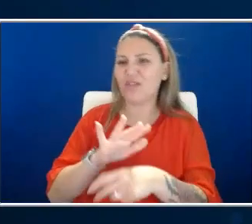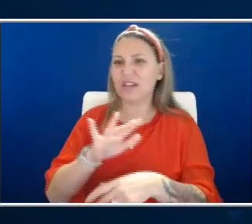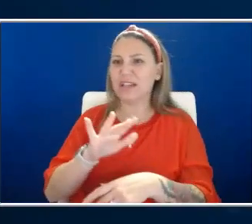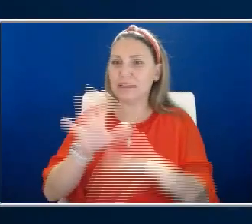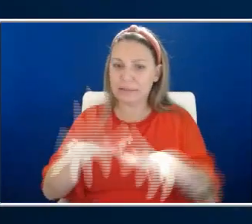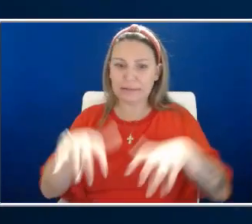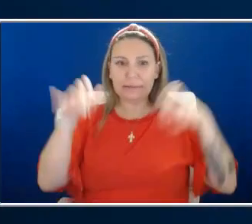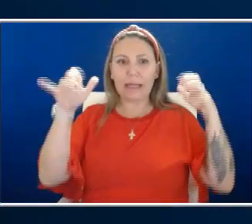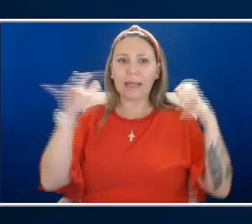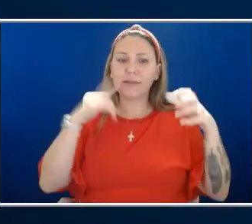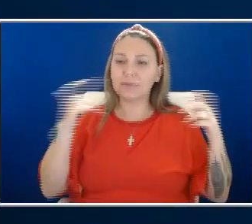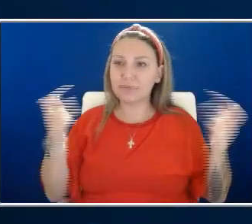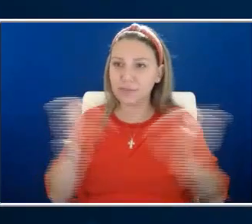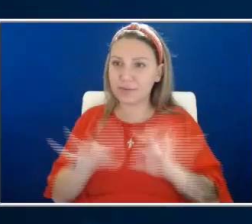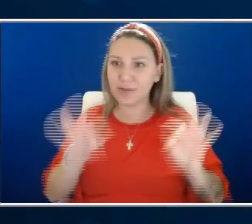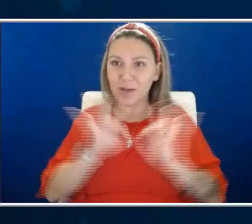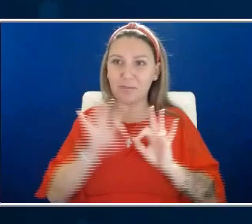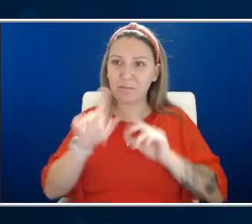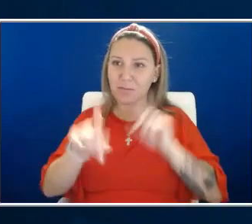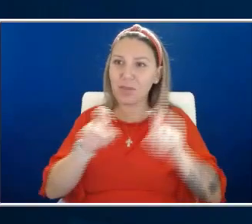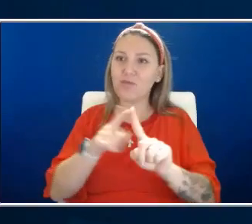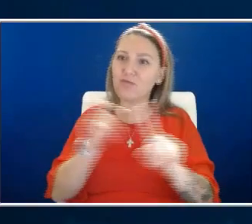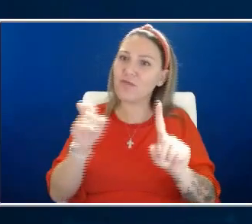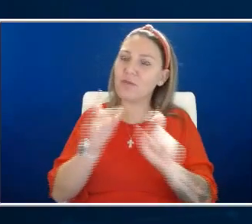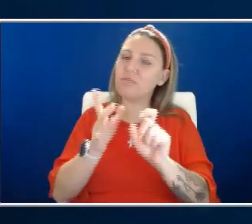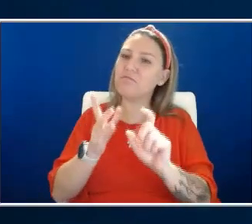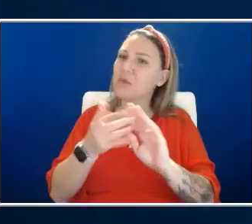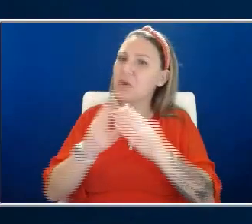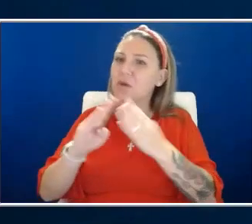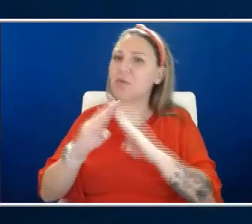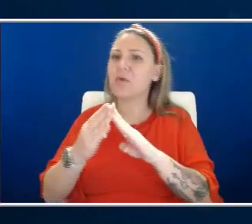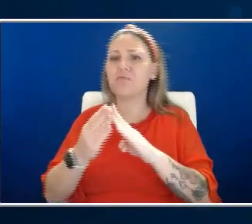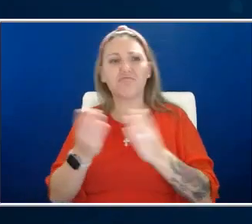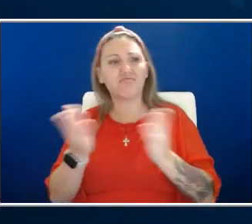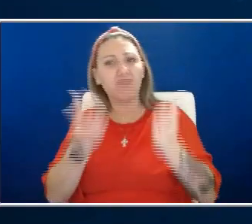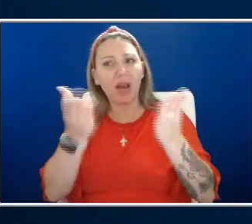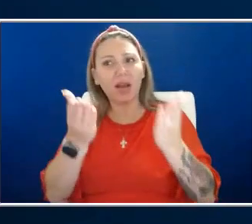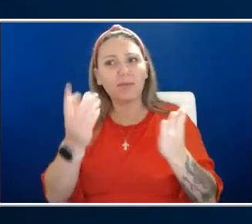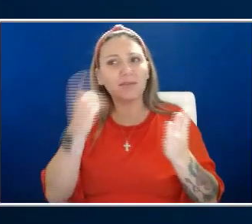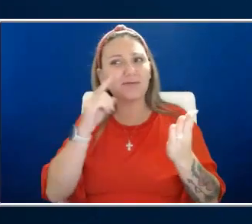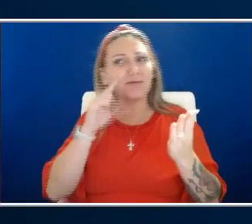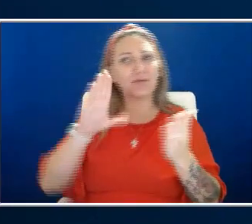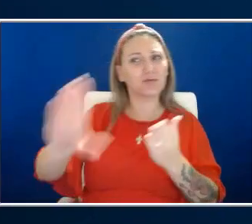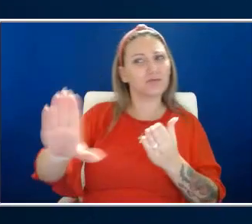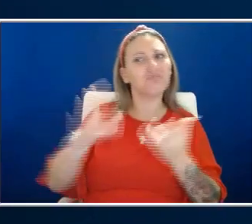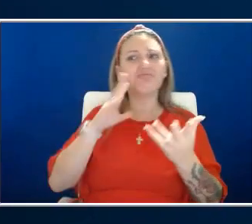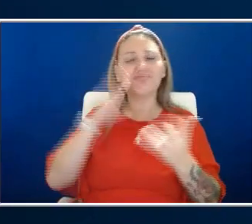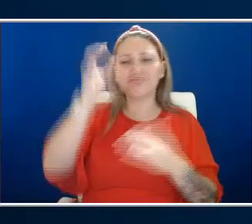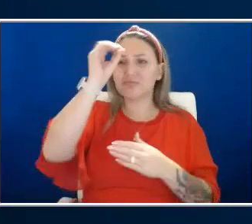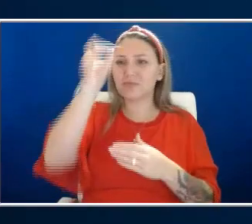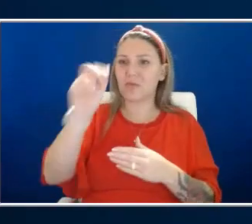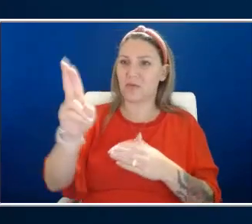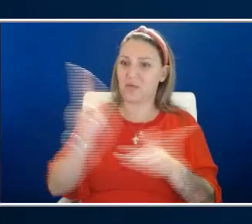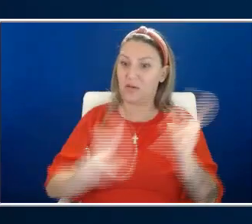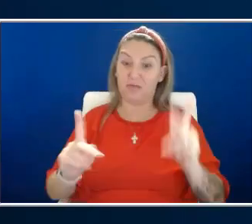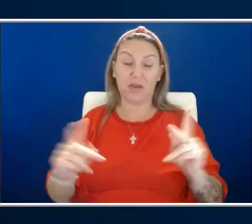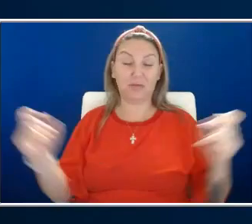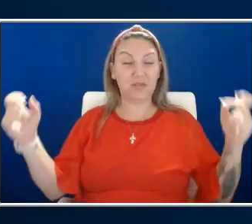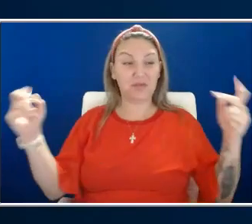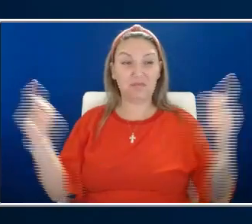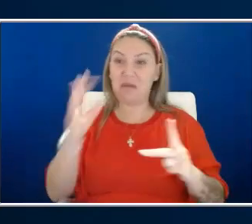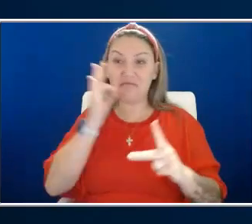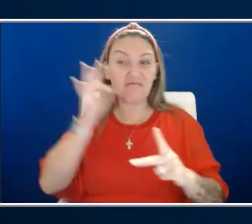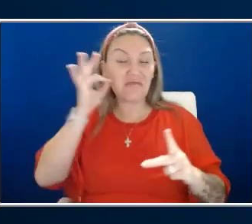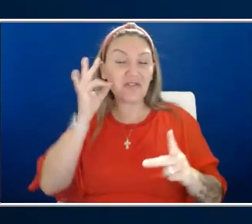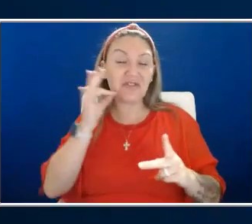questions from the community. Any recommendations, Doc, on your end, or are people over it? Are they just back to Chiefs and going to games?